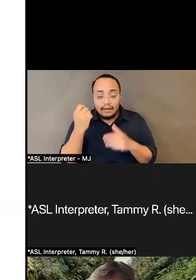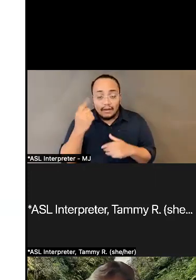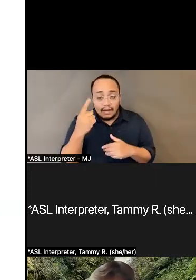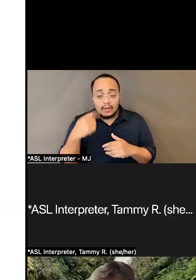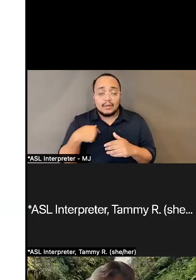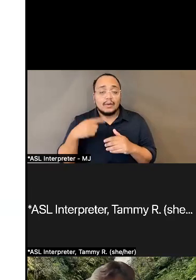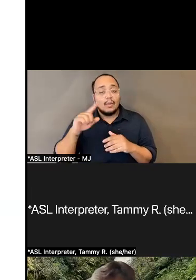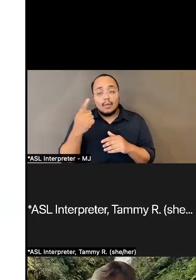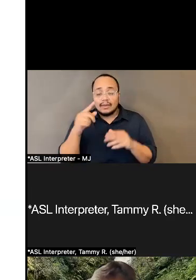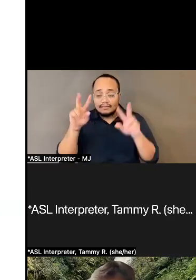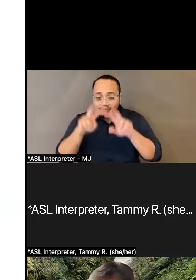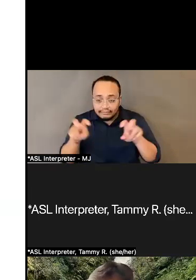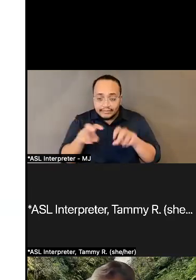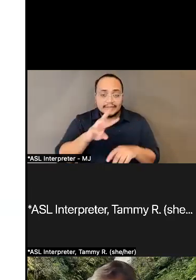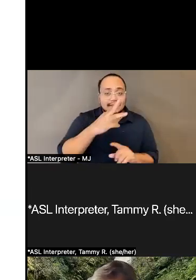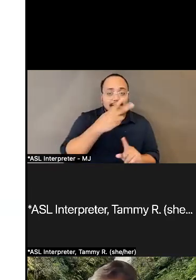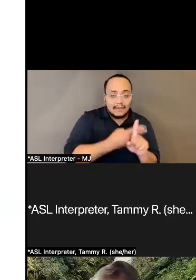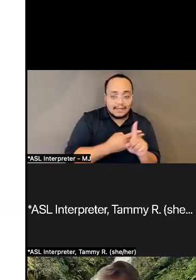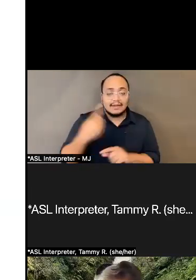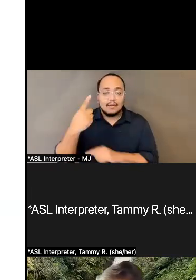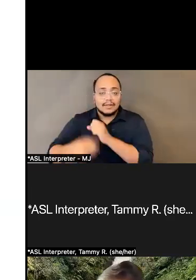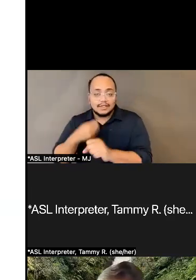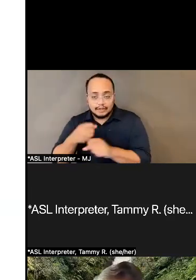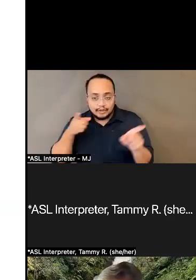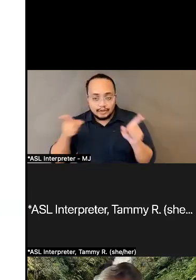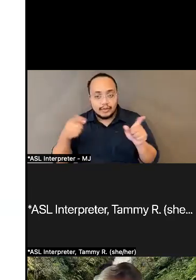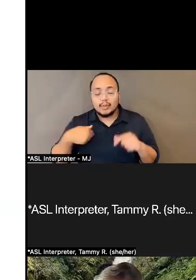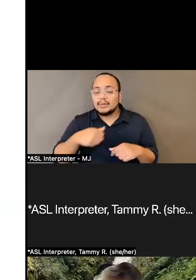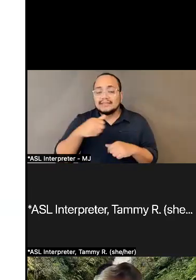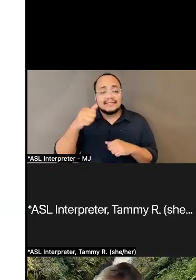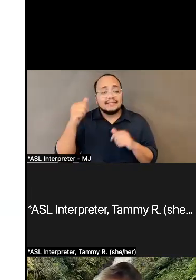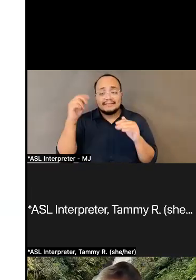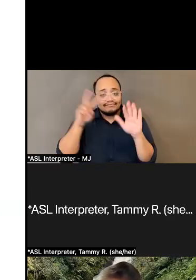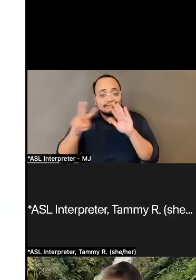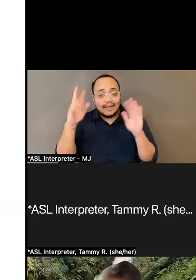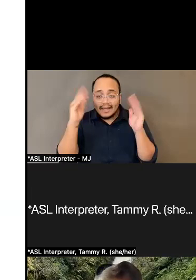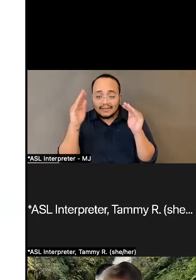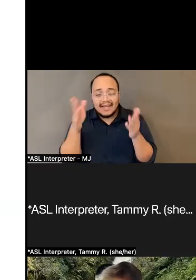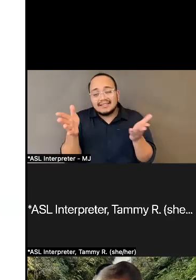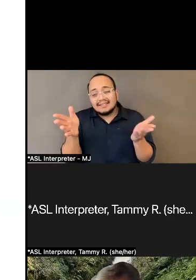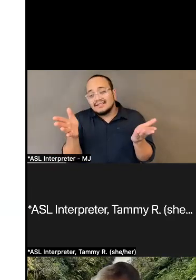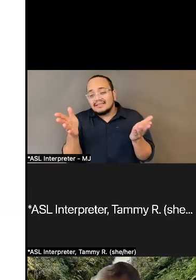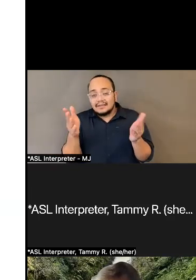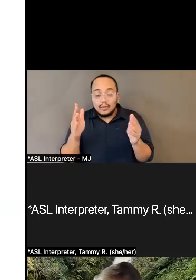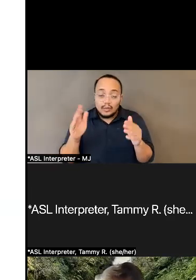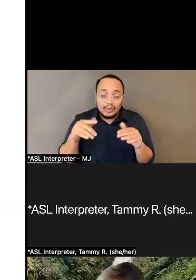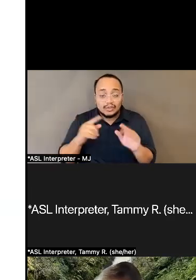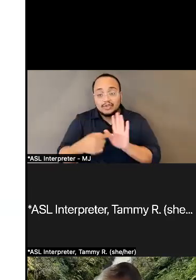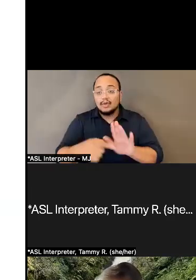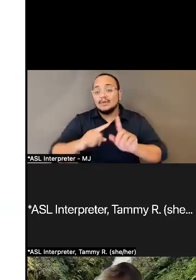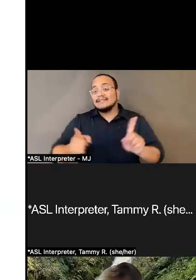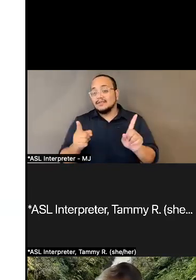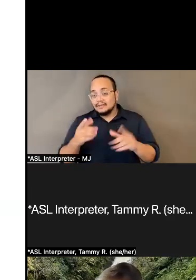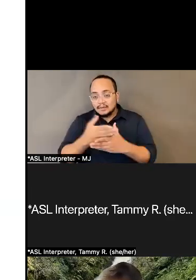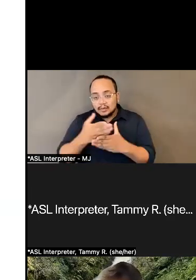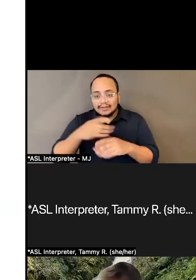and 12 months. First, we didn't expect that this would make a difference any longer than that,